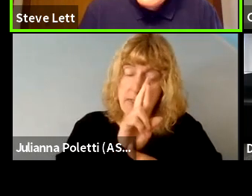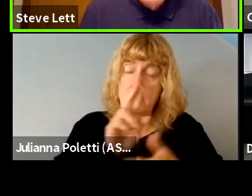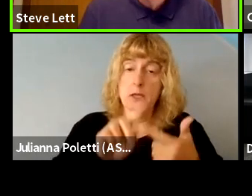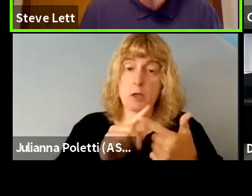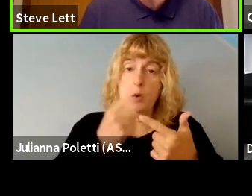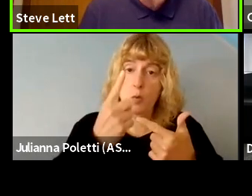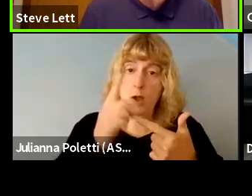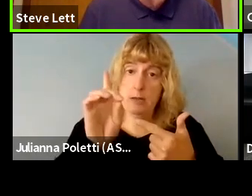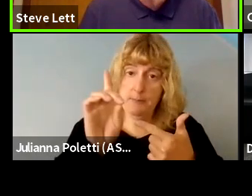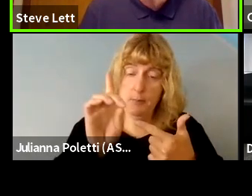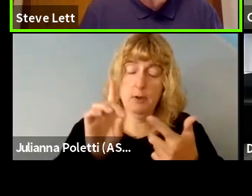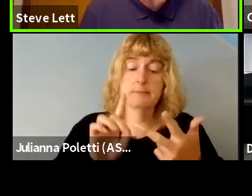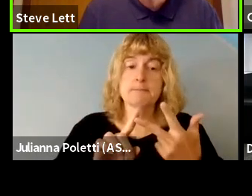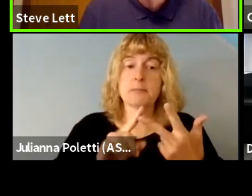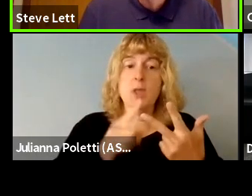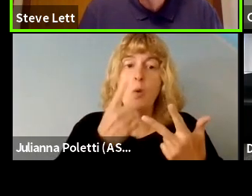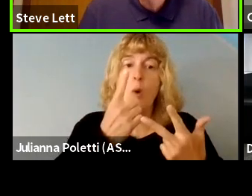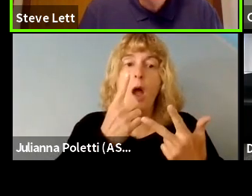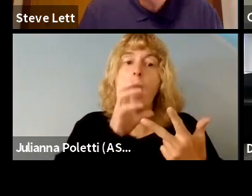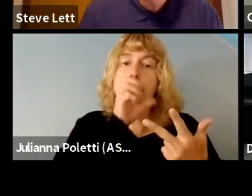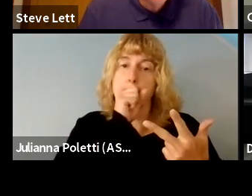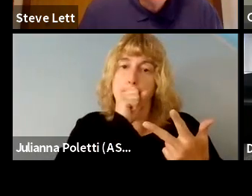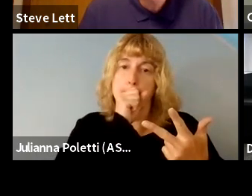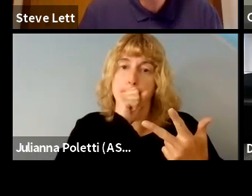1 non-disclosed person.